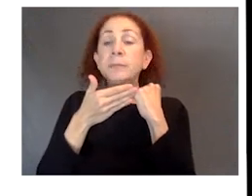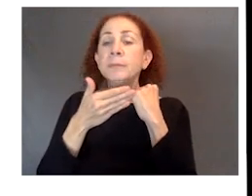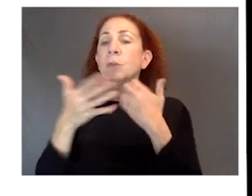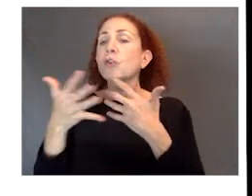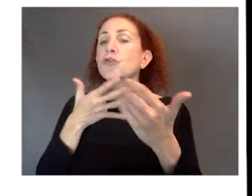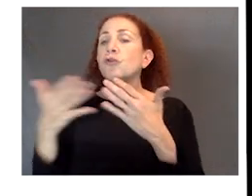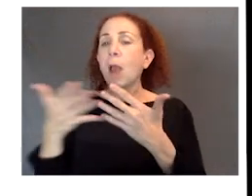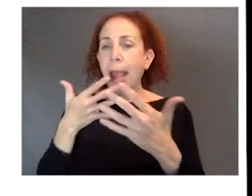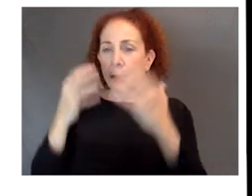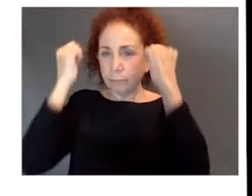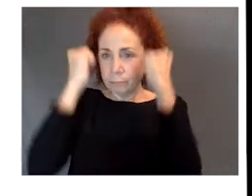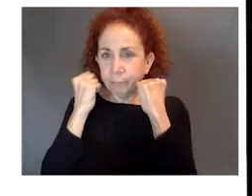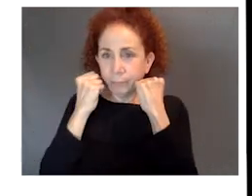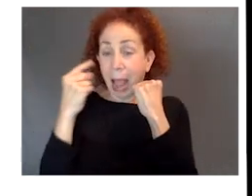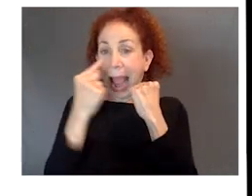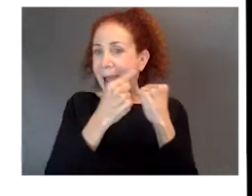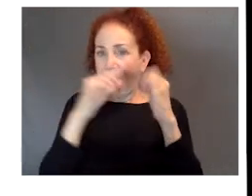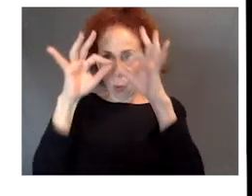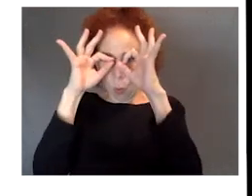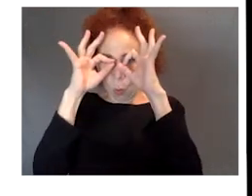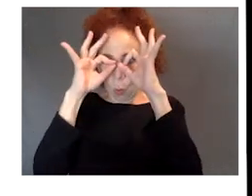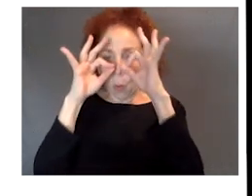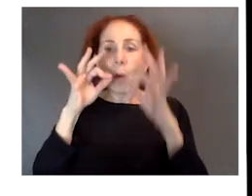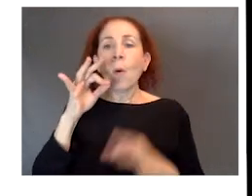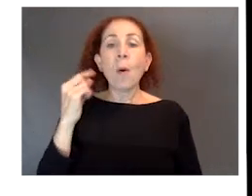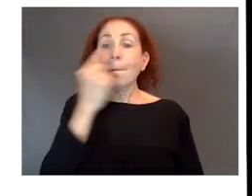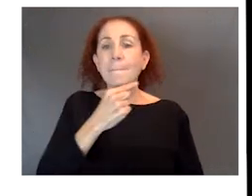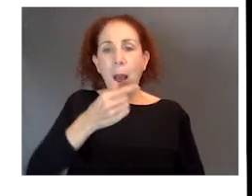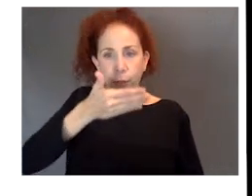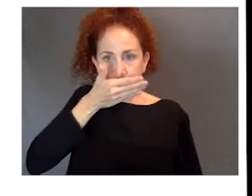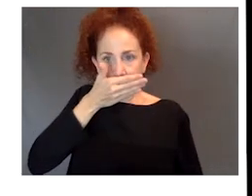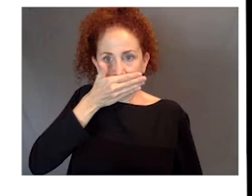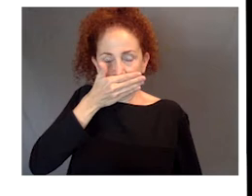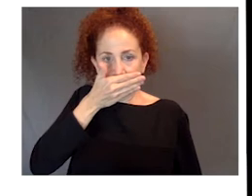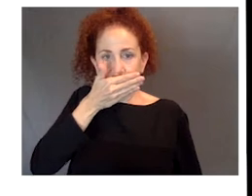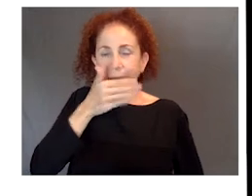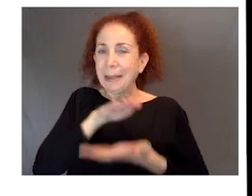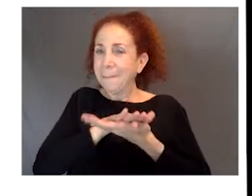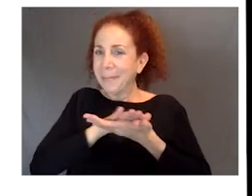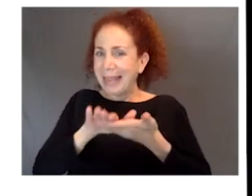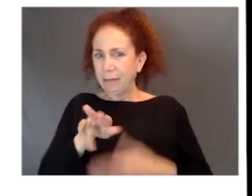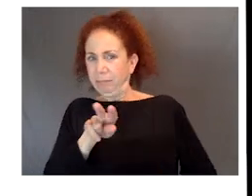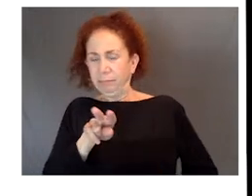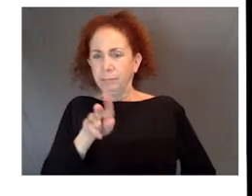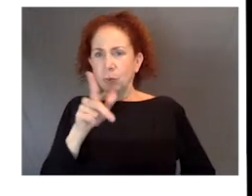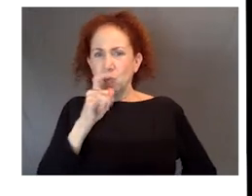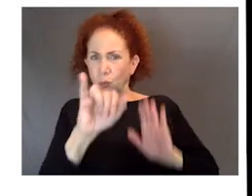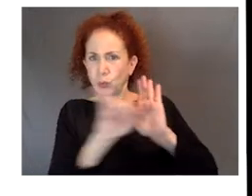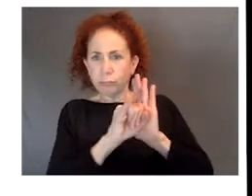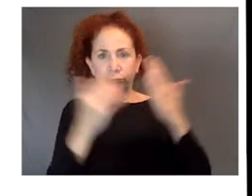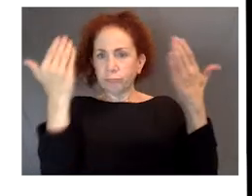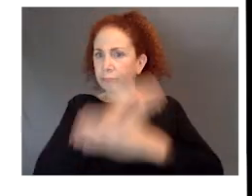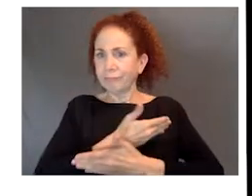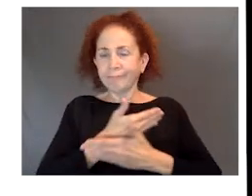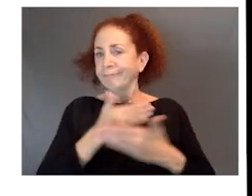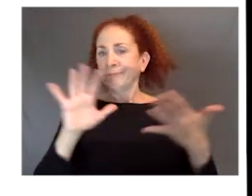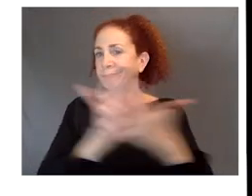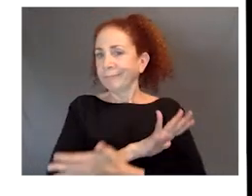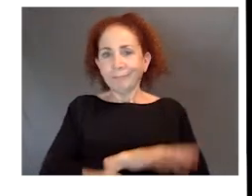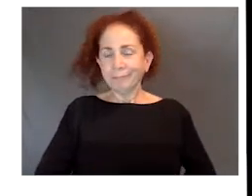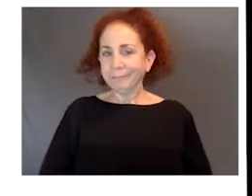is made of a gray cloth, features 2 eye holes, but no mouth. Its plain appearance removes any identifying